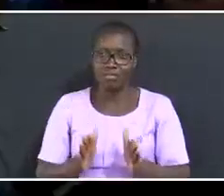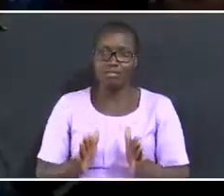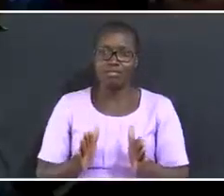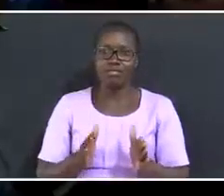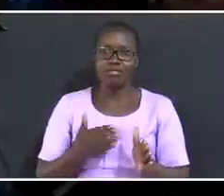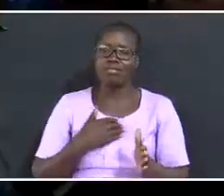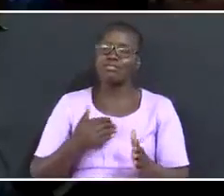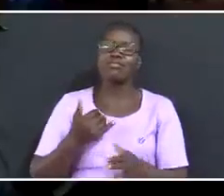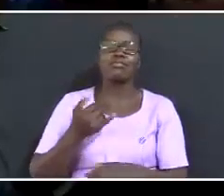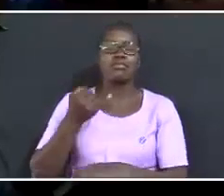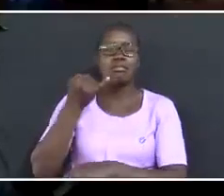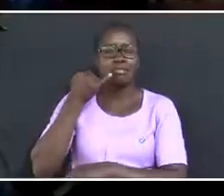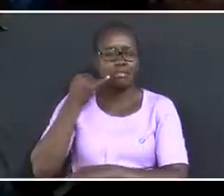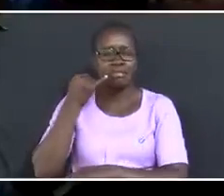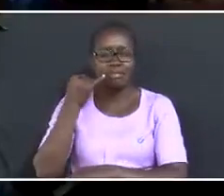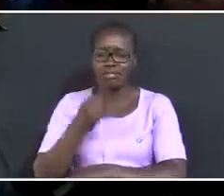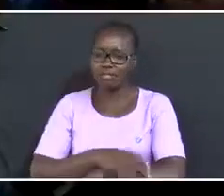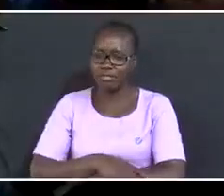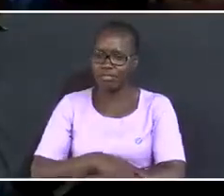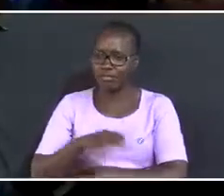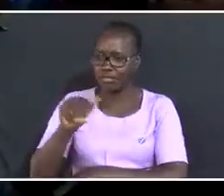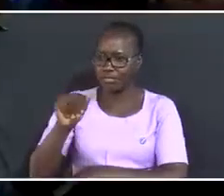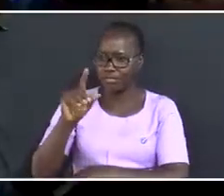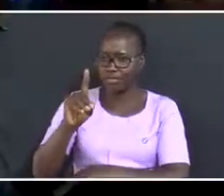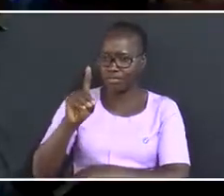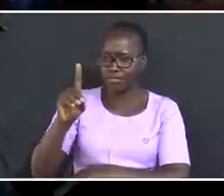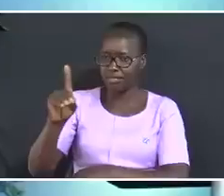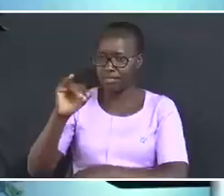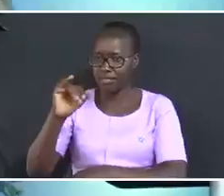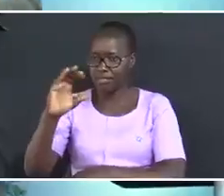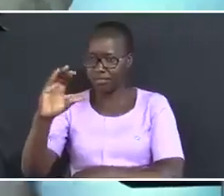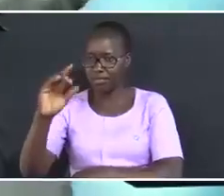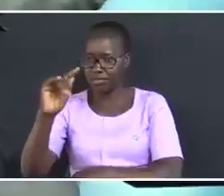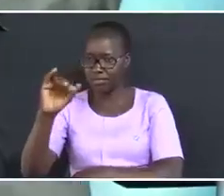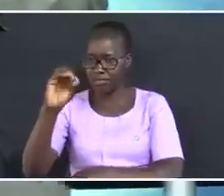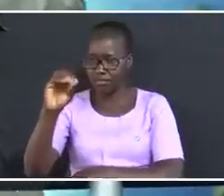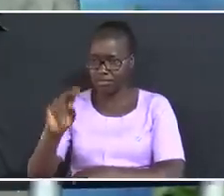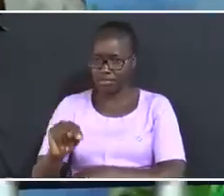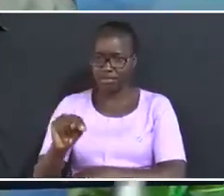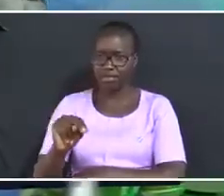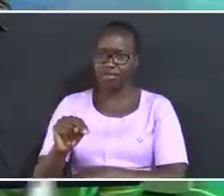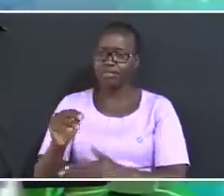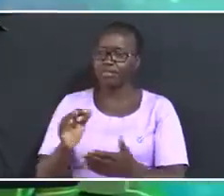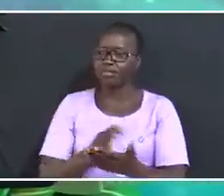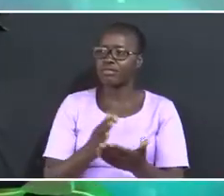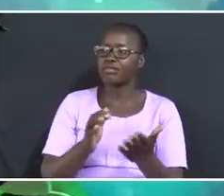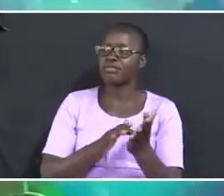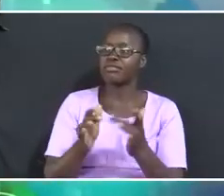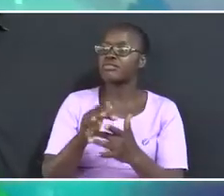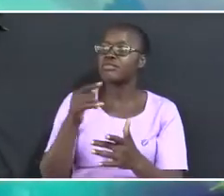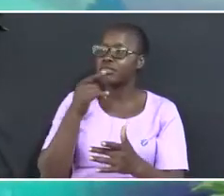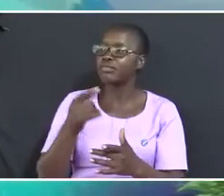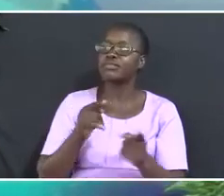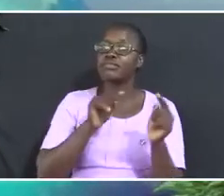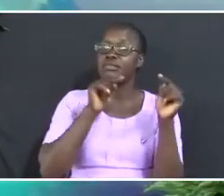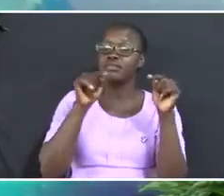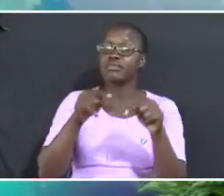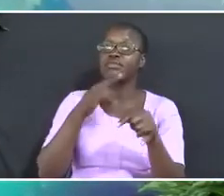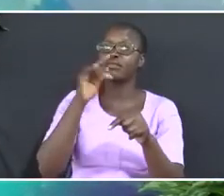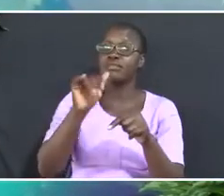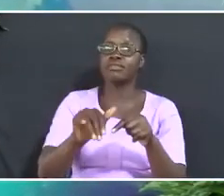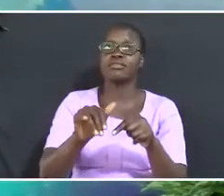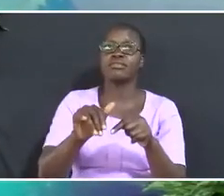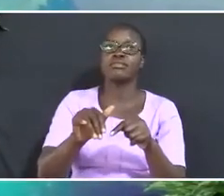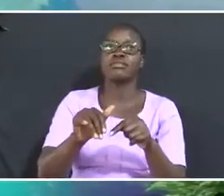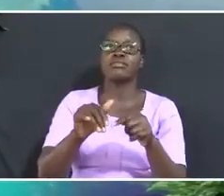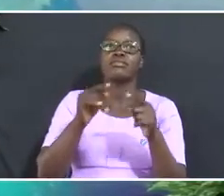some addiction, some captivity. And Jesus is saying, I came so that